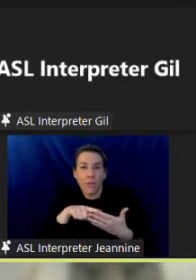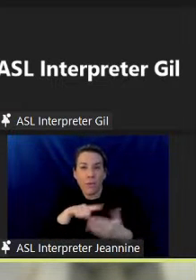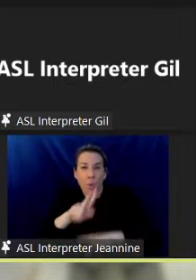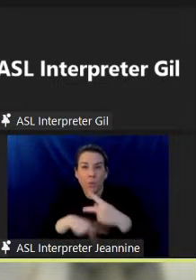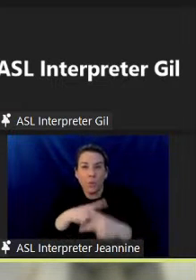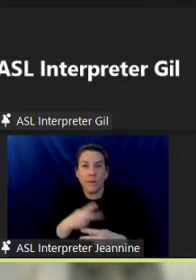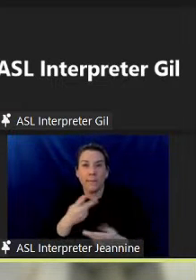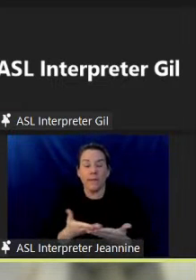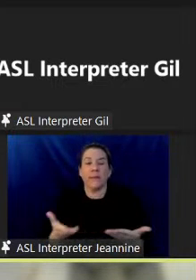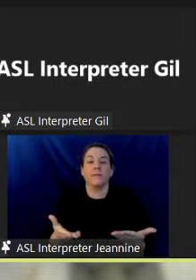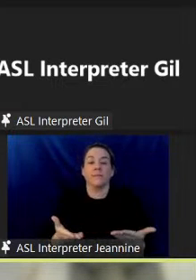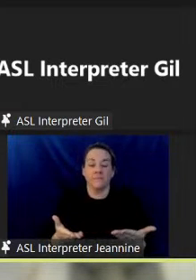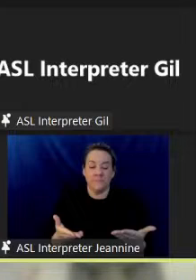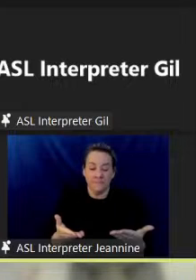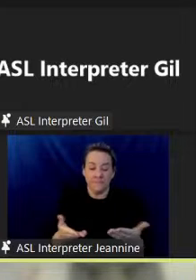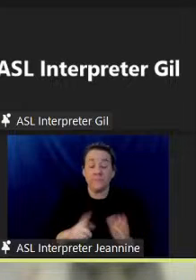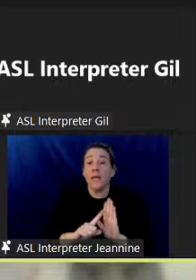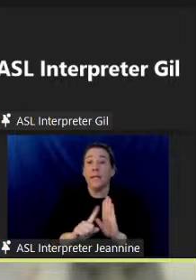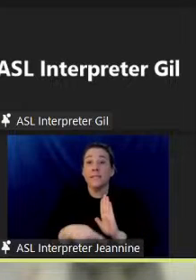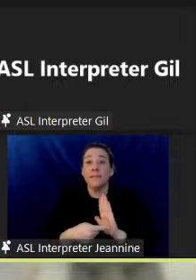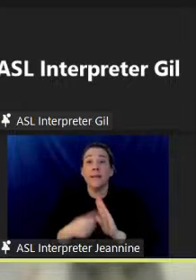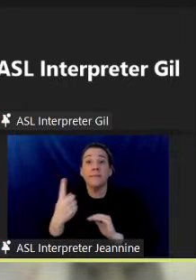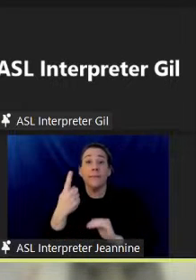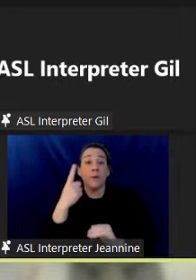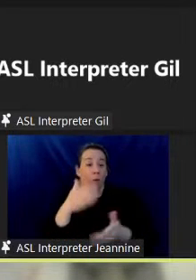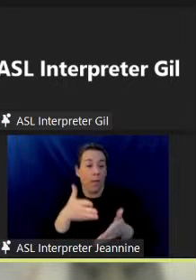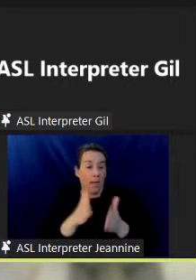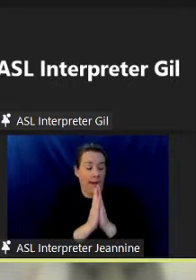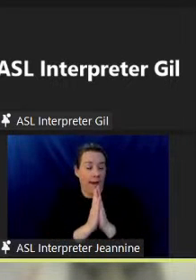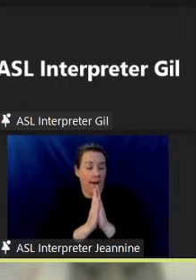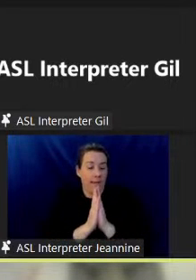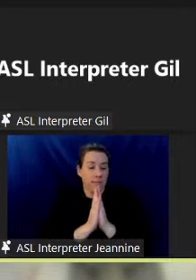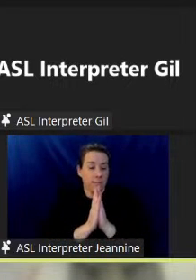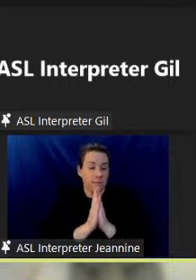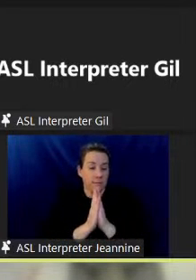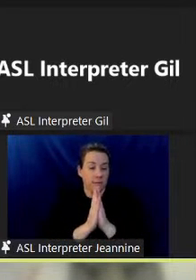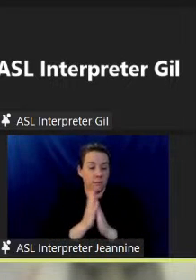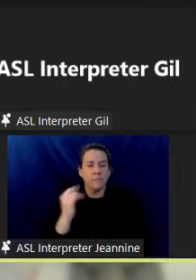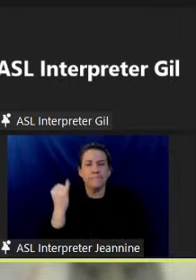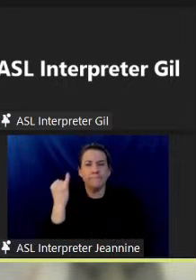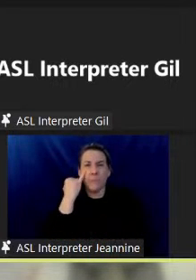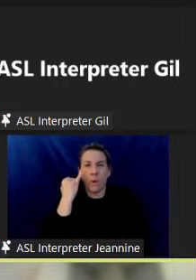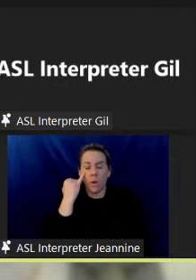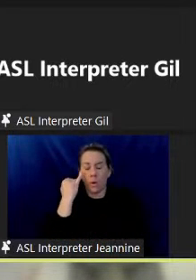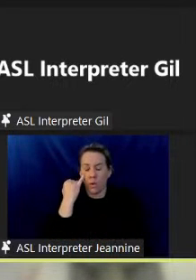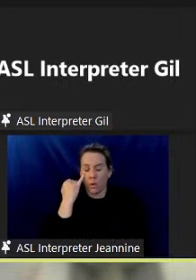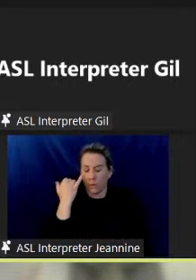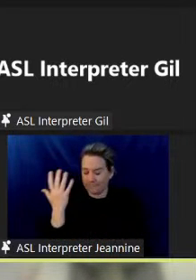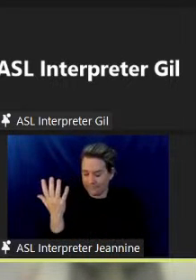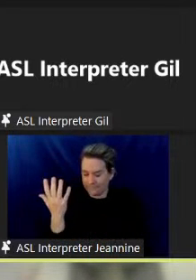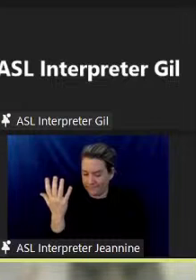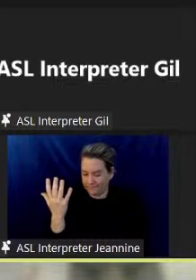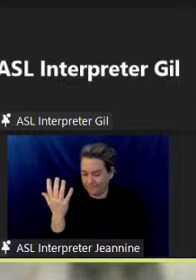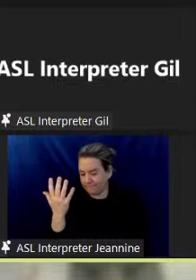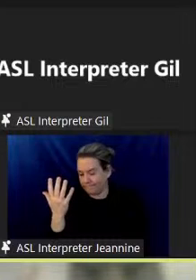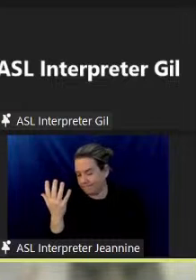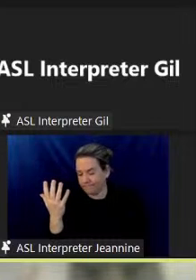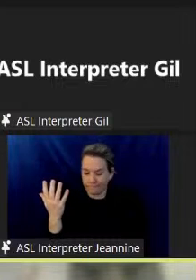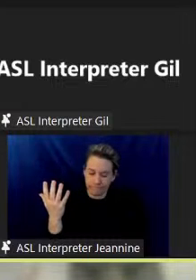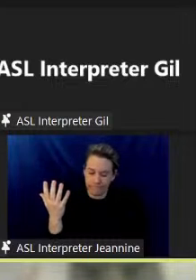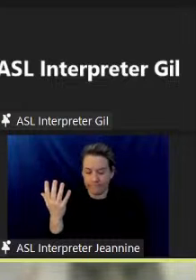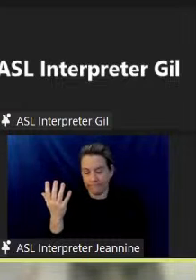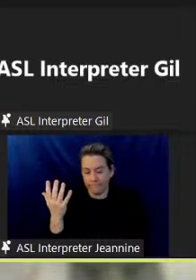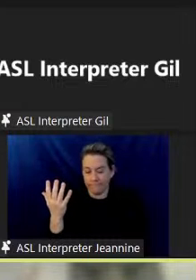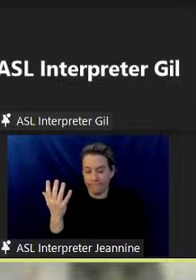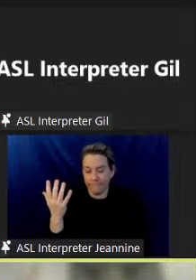get the question, well, if, let's say, for example, what do I do if a neighbor